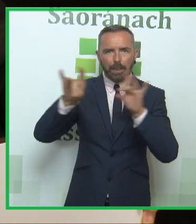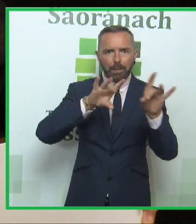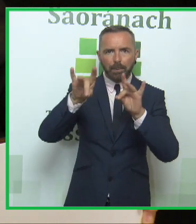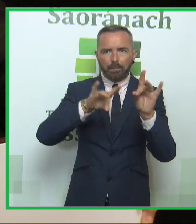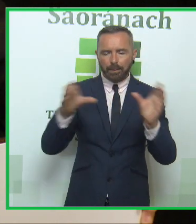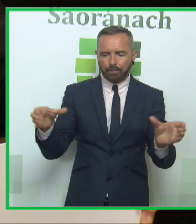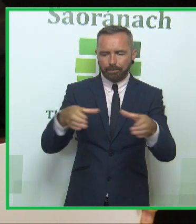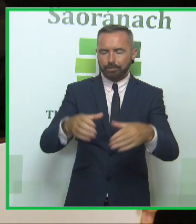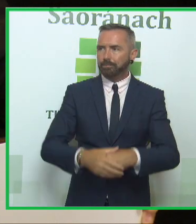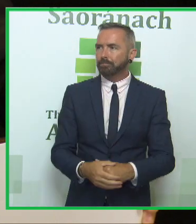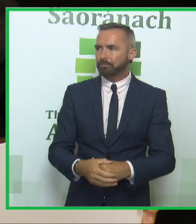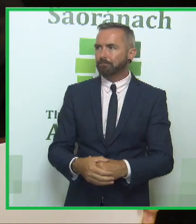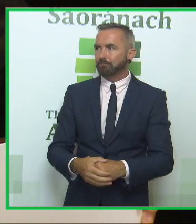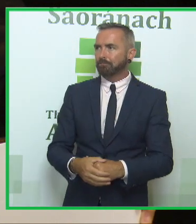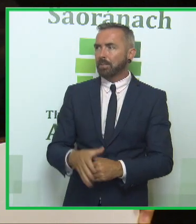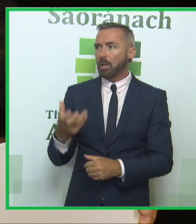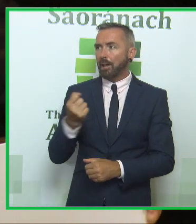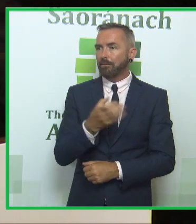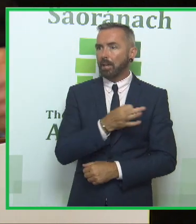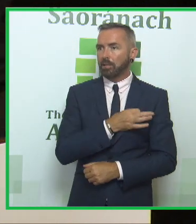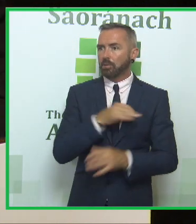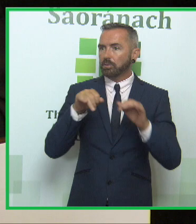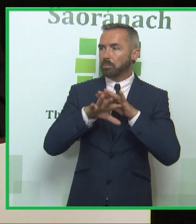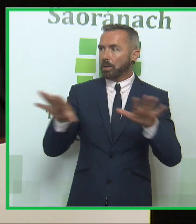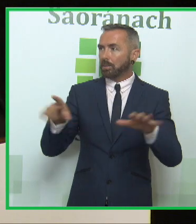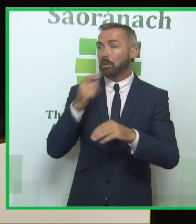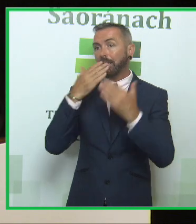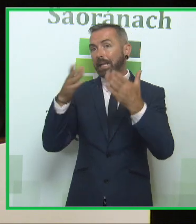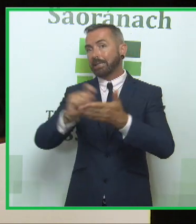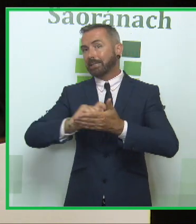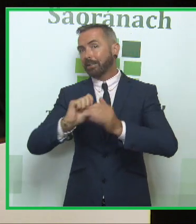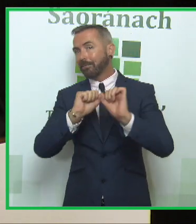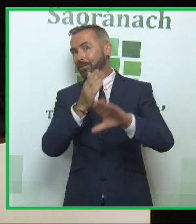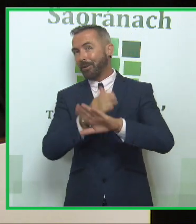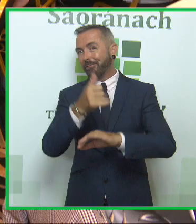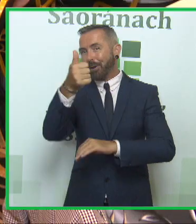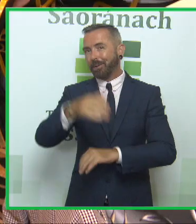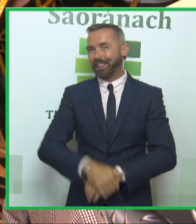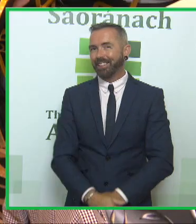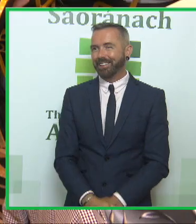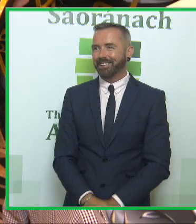people in who have a good spread and a good value. But look, thanks to the Secretariat, they do phenomenal work.